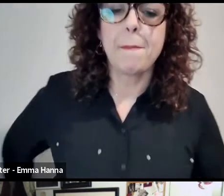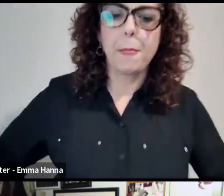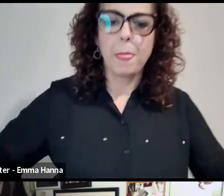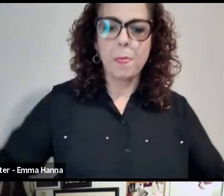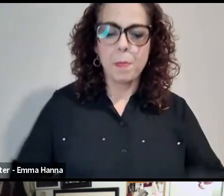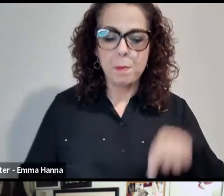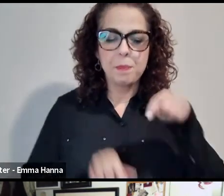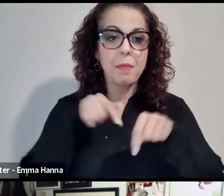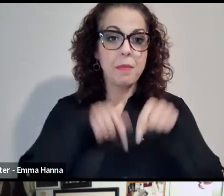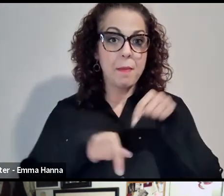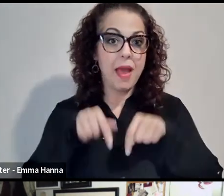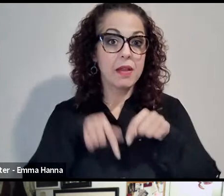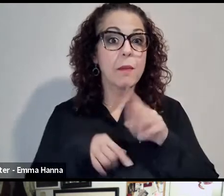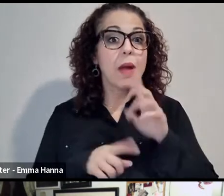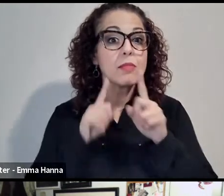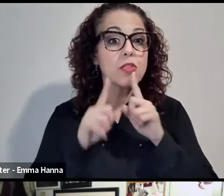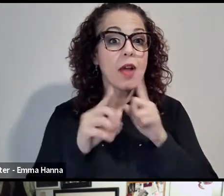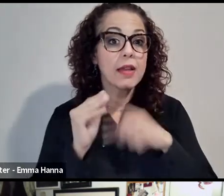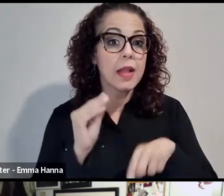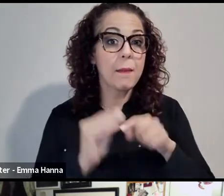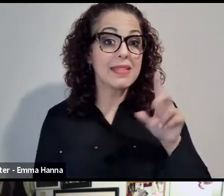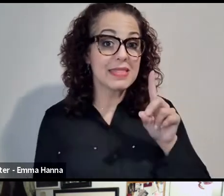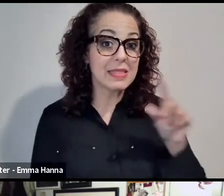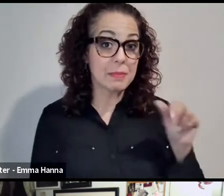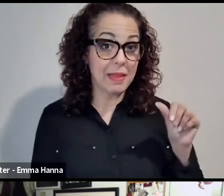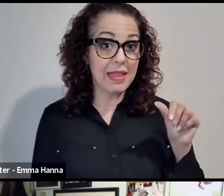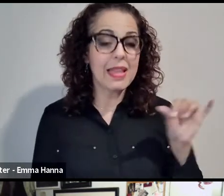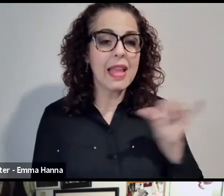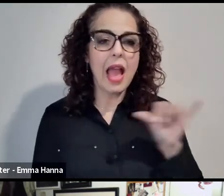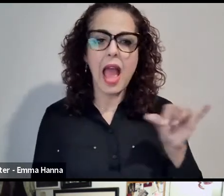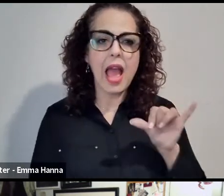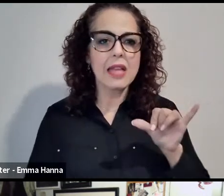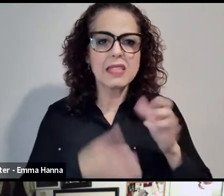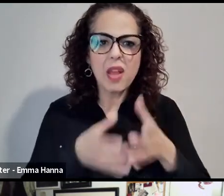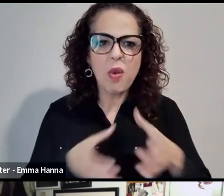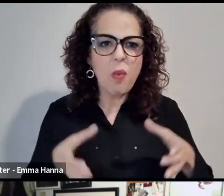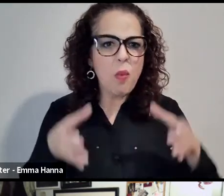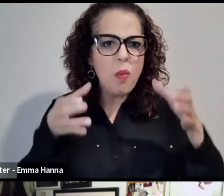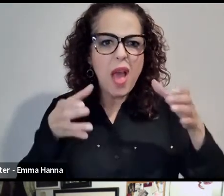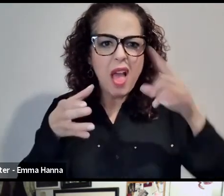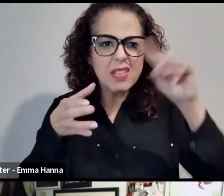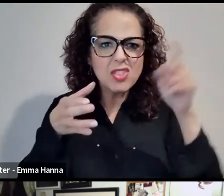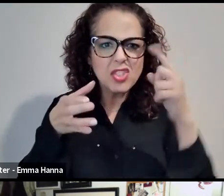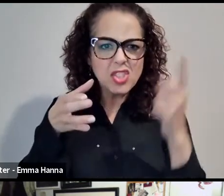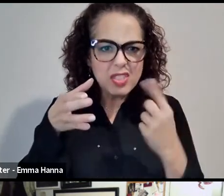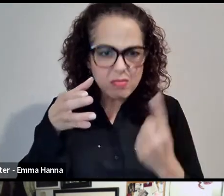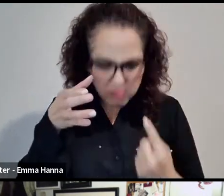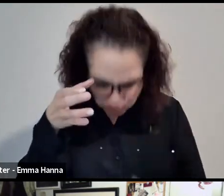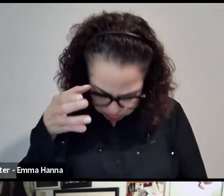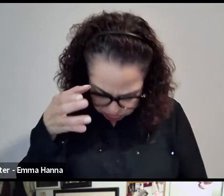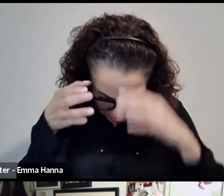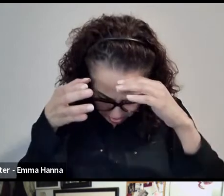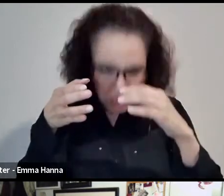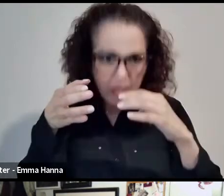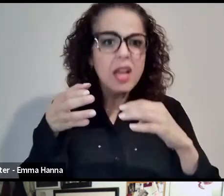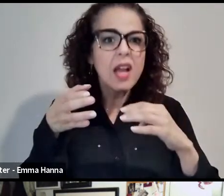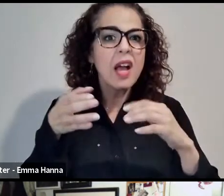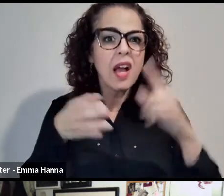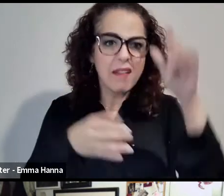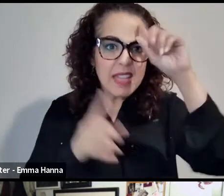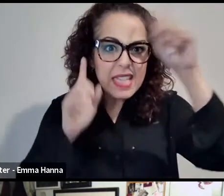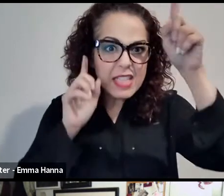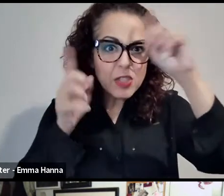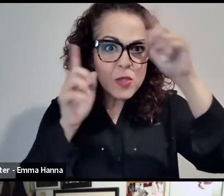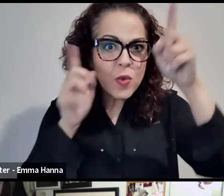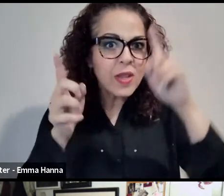a little bit, talking about disability as a bottomless well of ingenuity and creativity. I saw this